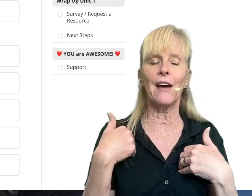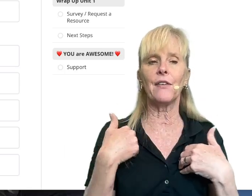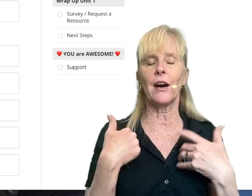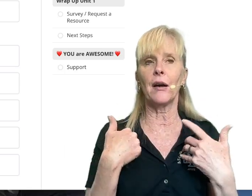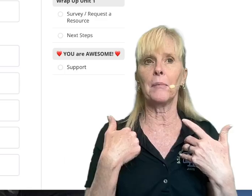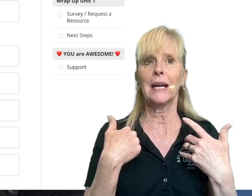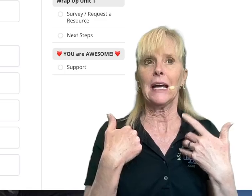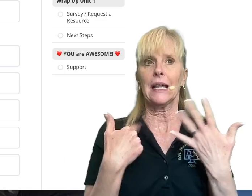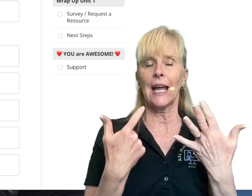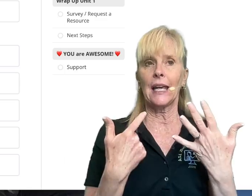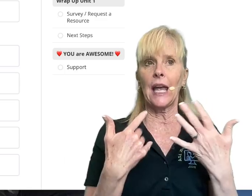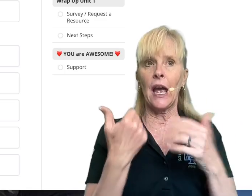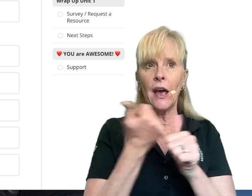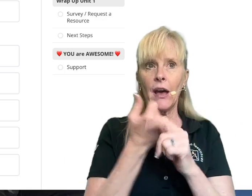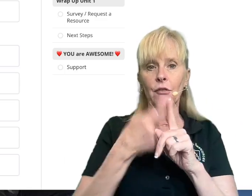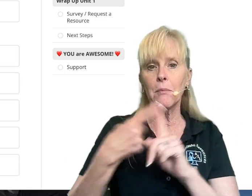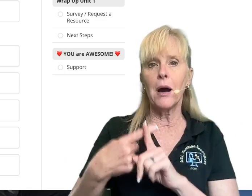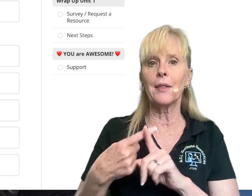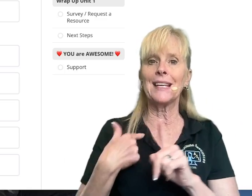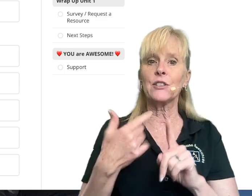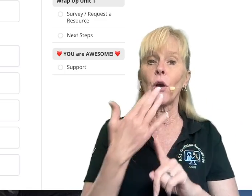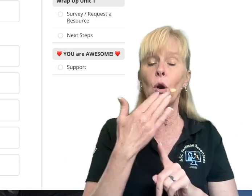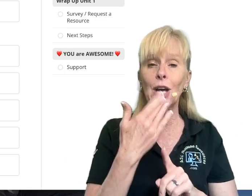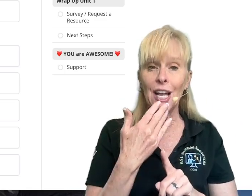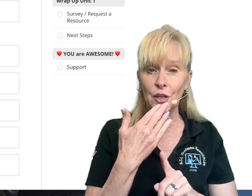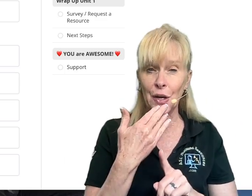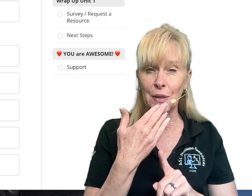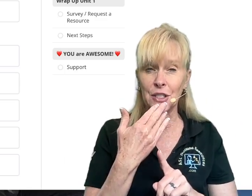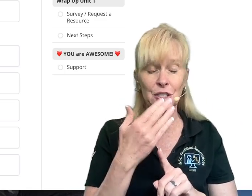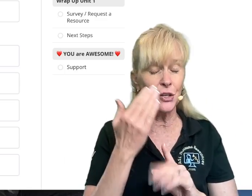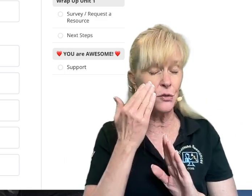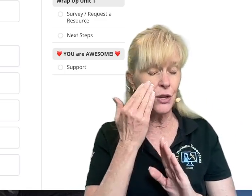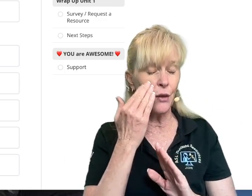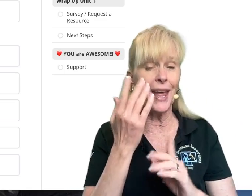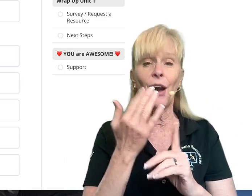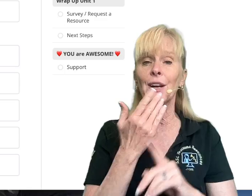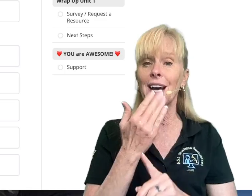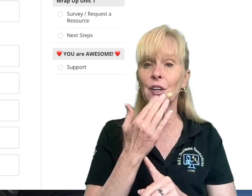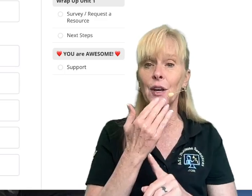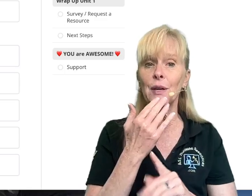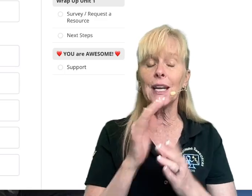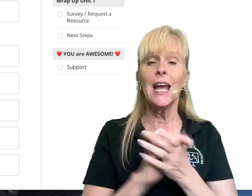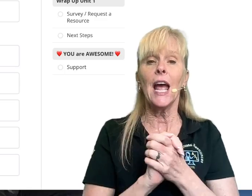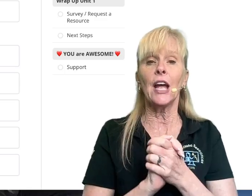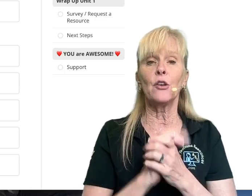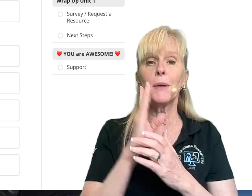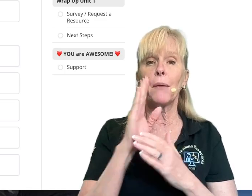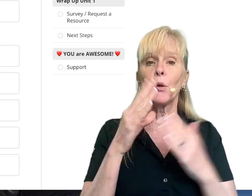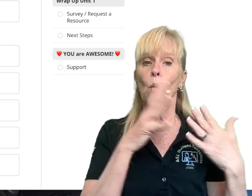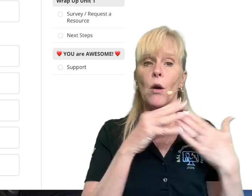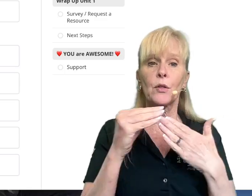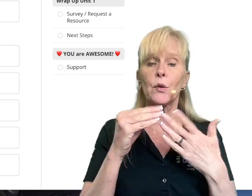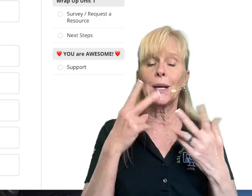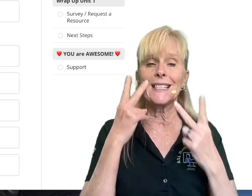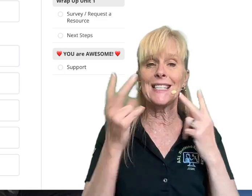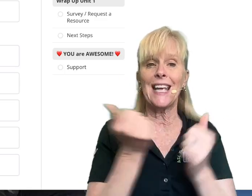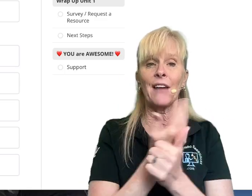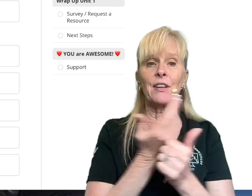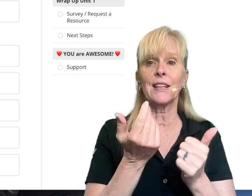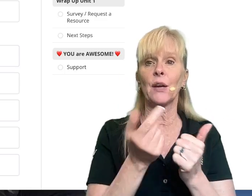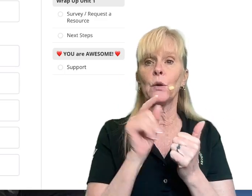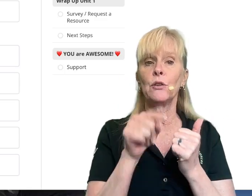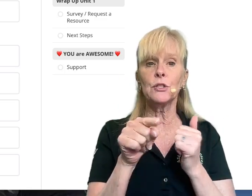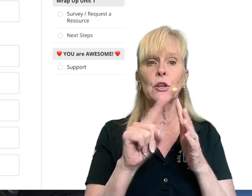going to have, like every month, these are all color-coded, just so you know. They are color-coded, and you'll be able to walk through and